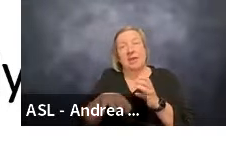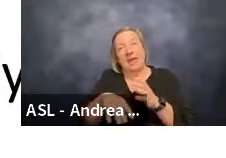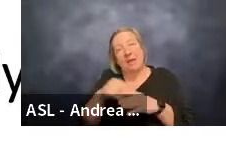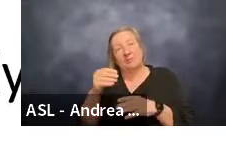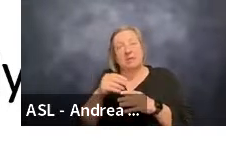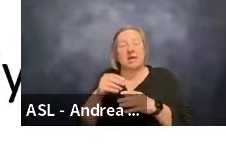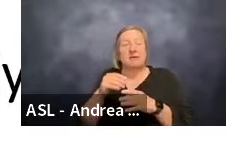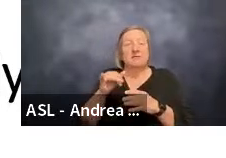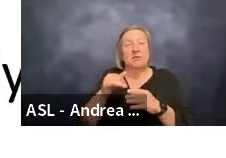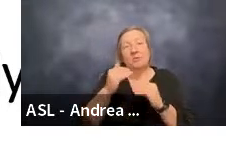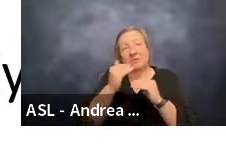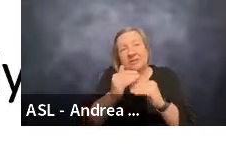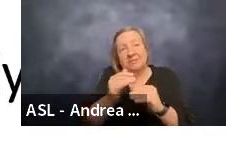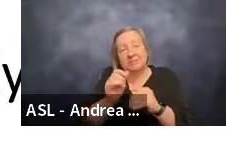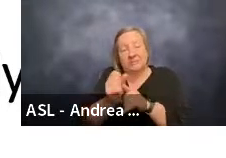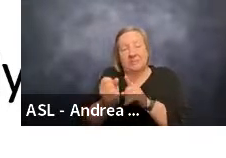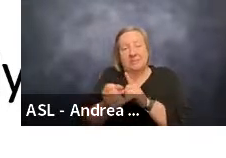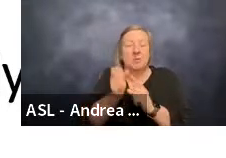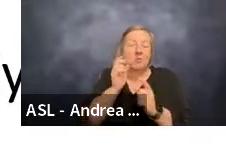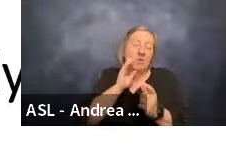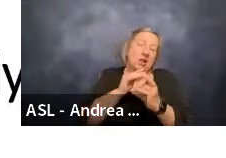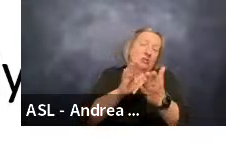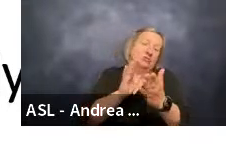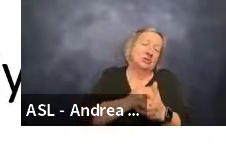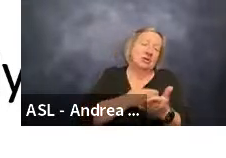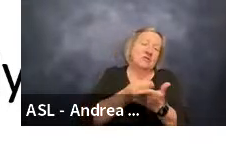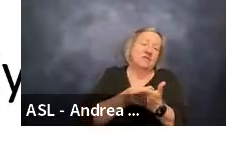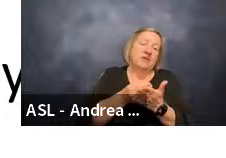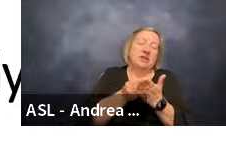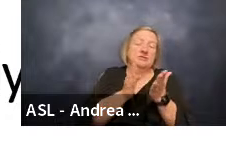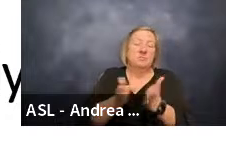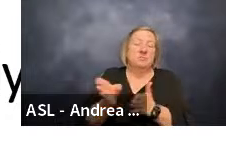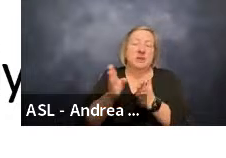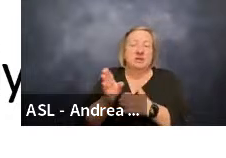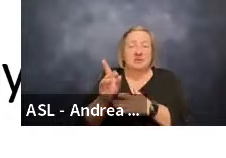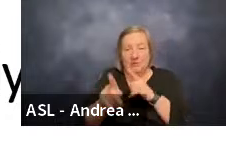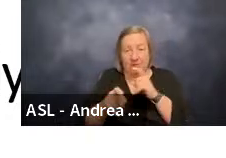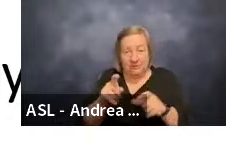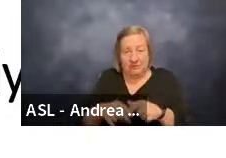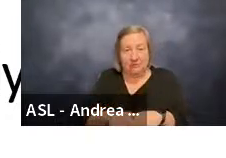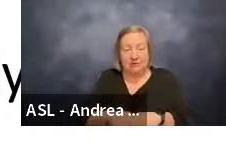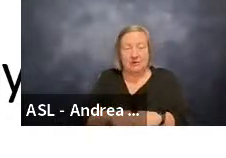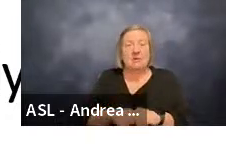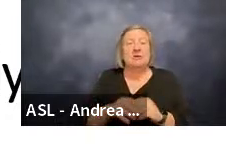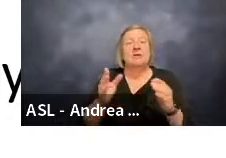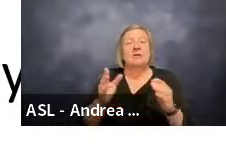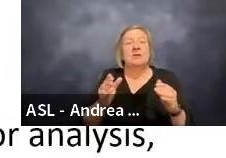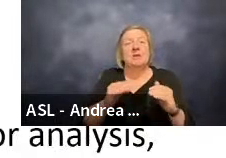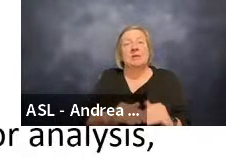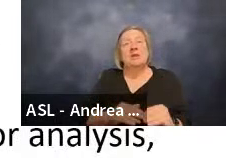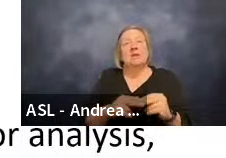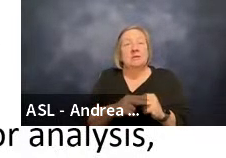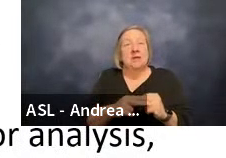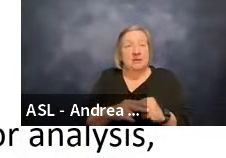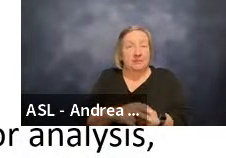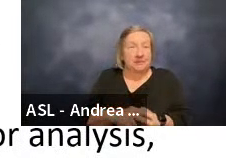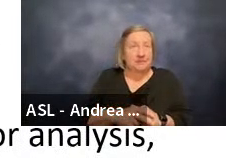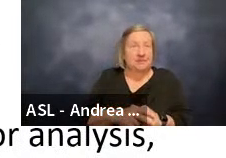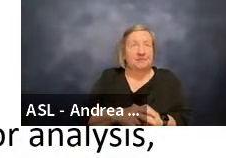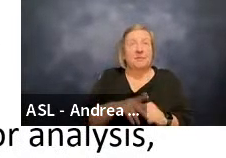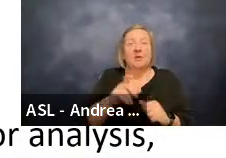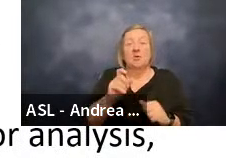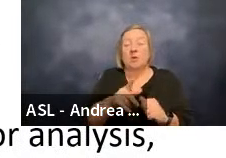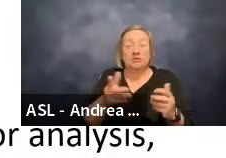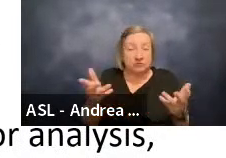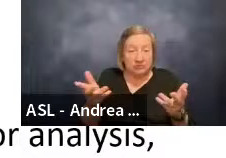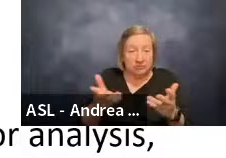narrow scenarios that will address some of our financial planning questions. So next slide, please. So the question really is,